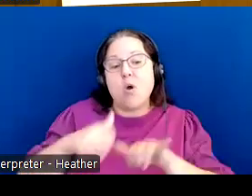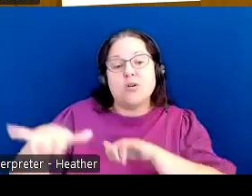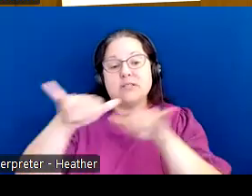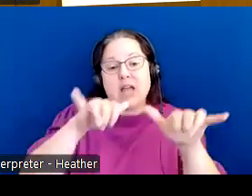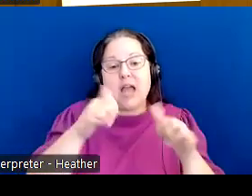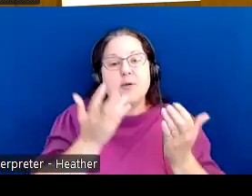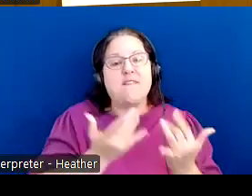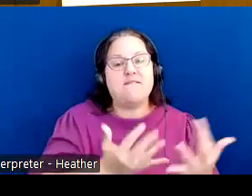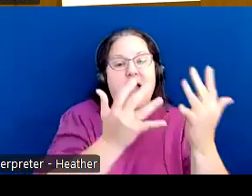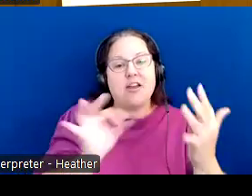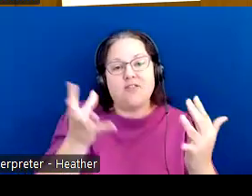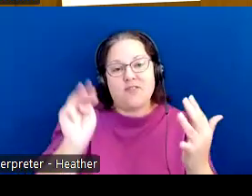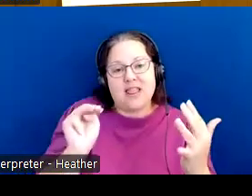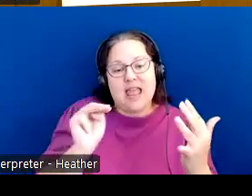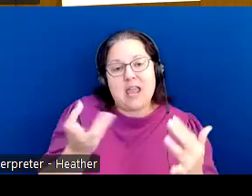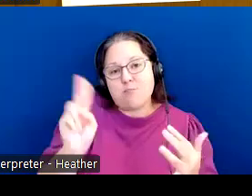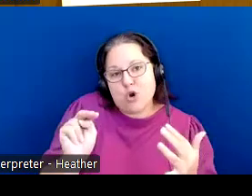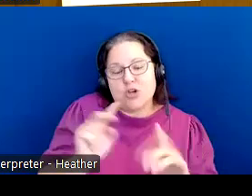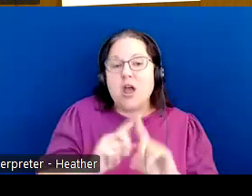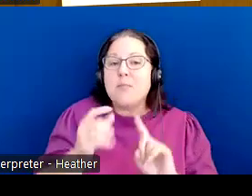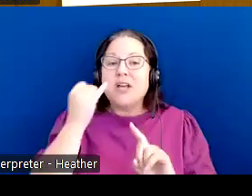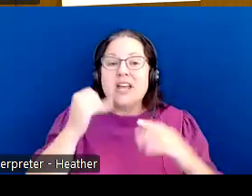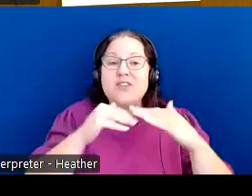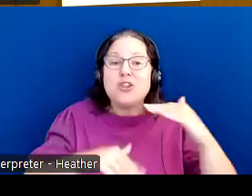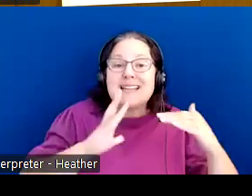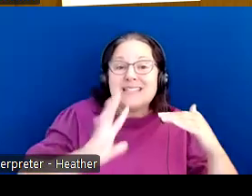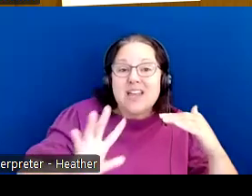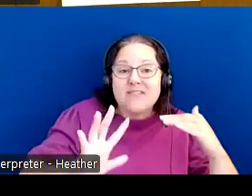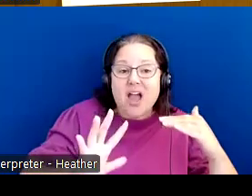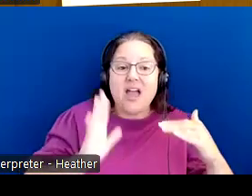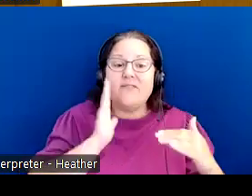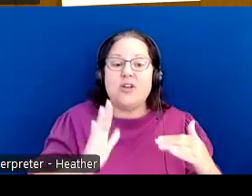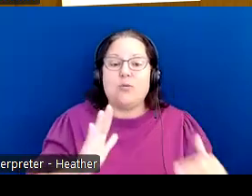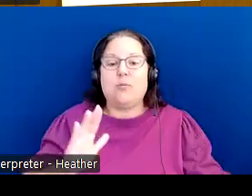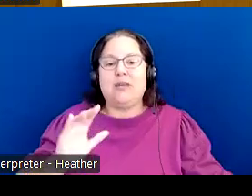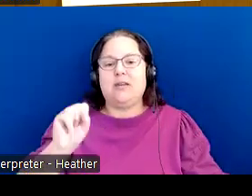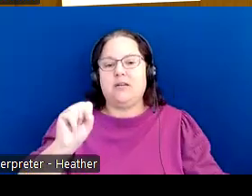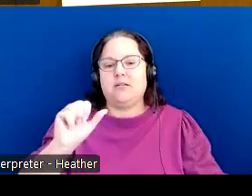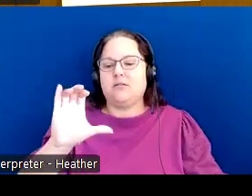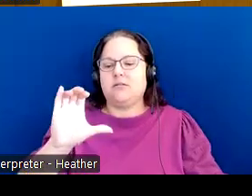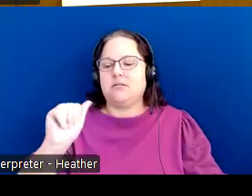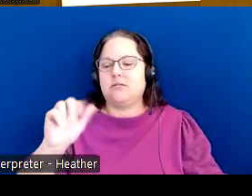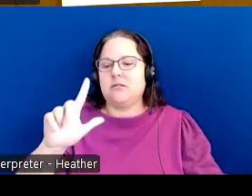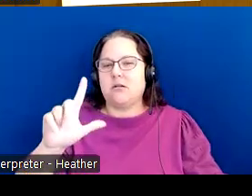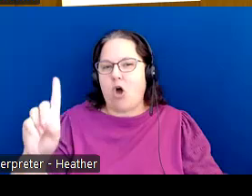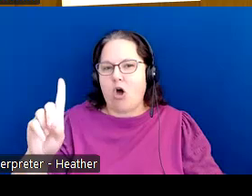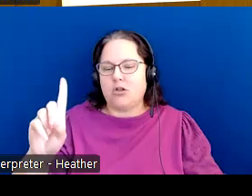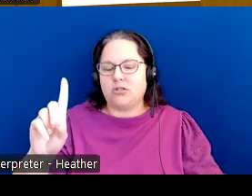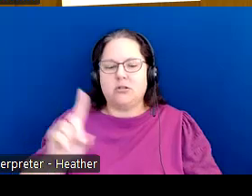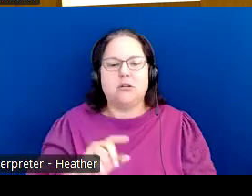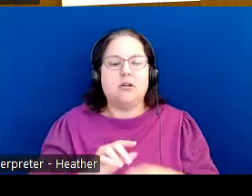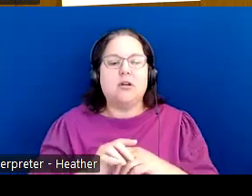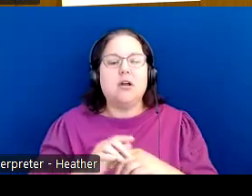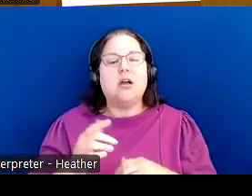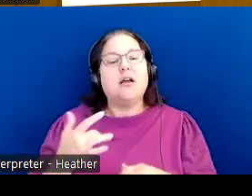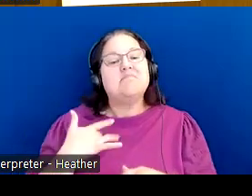fire and flame burns. But if you're less than 5 years old, then it's scald burns, which I'm sure we're all familiar with. The average length of stay